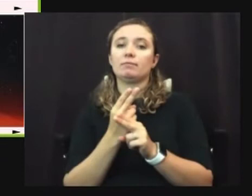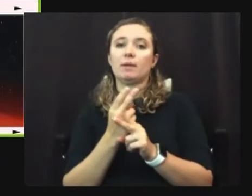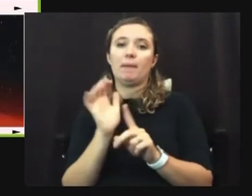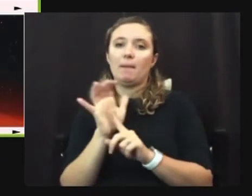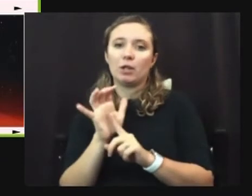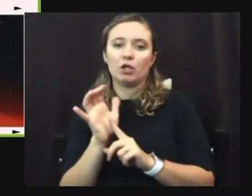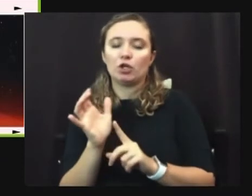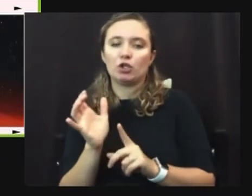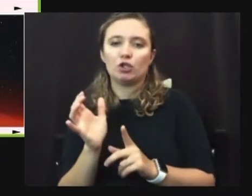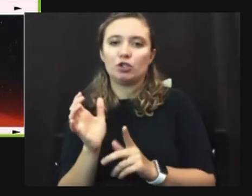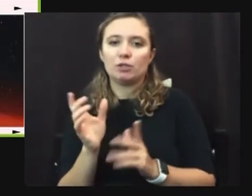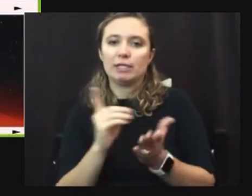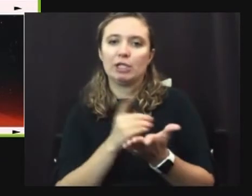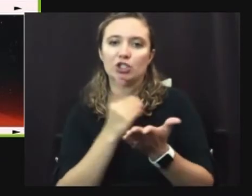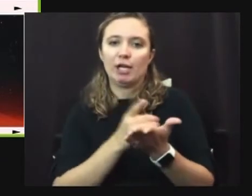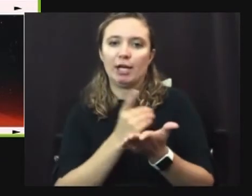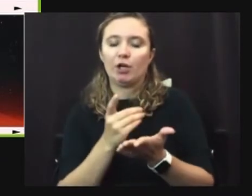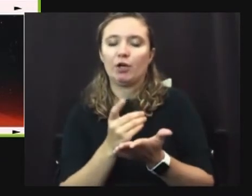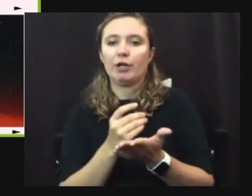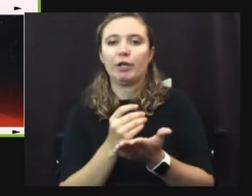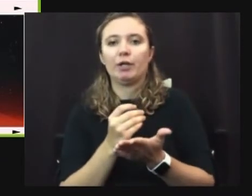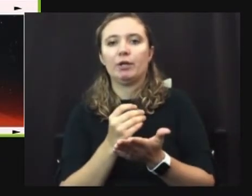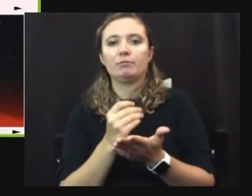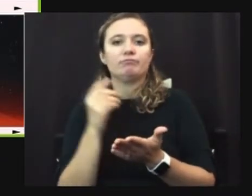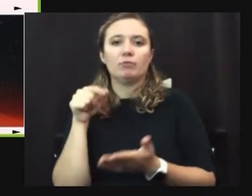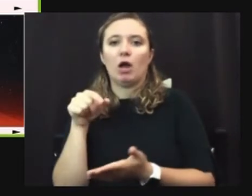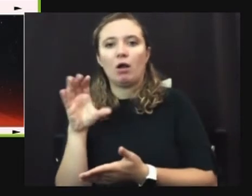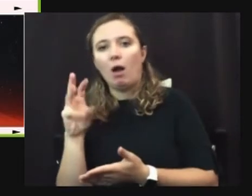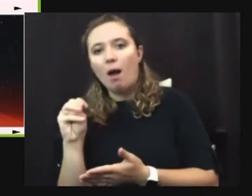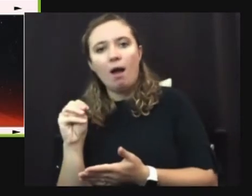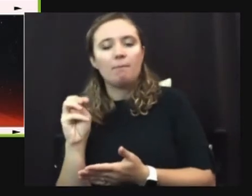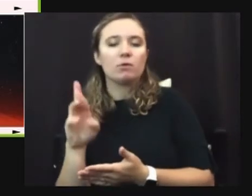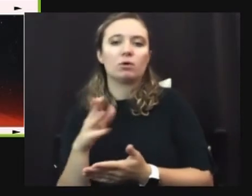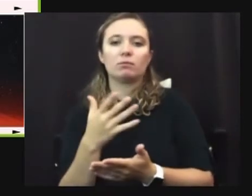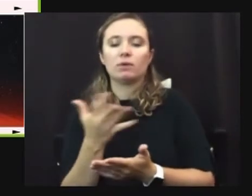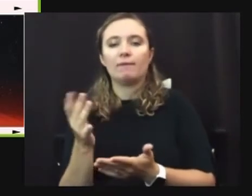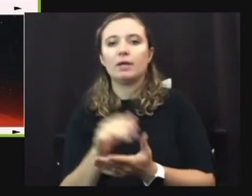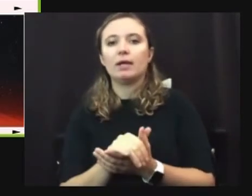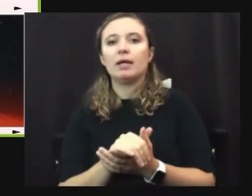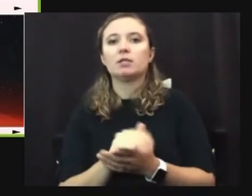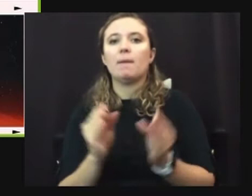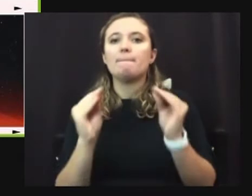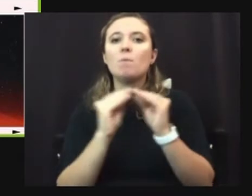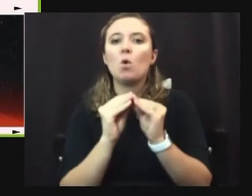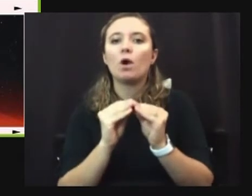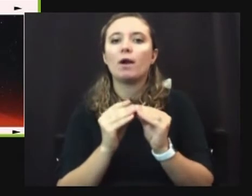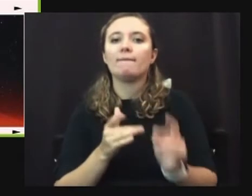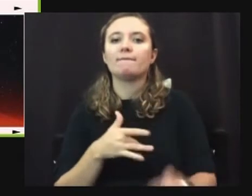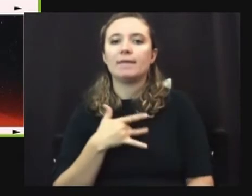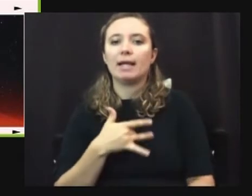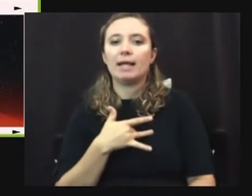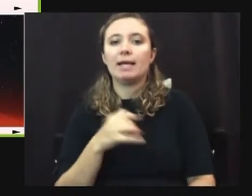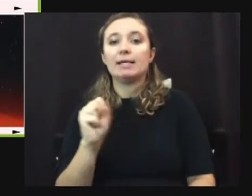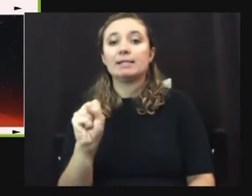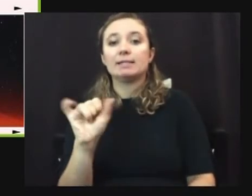like dictionary.com and Merriam-Webster, is more a feeling. Sympathy